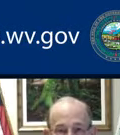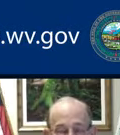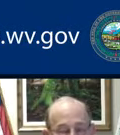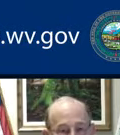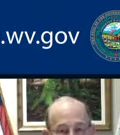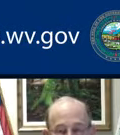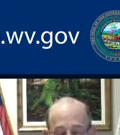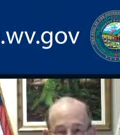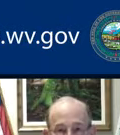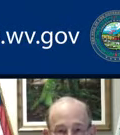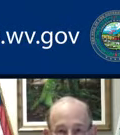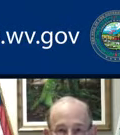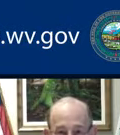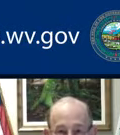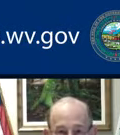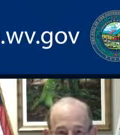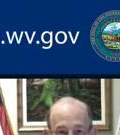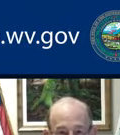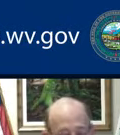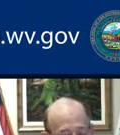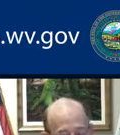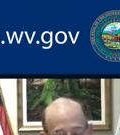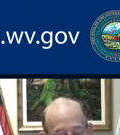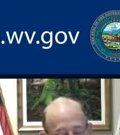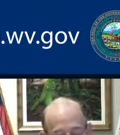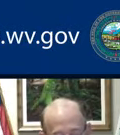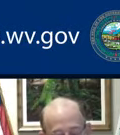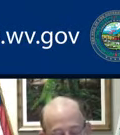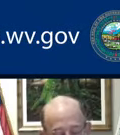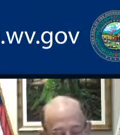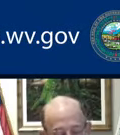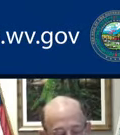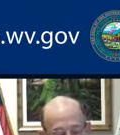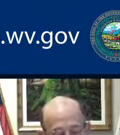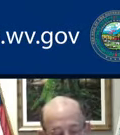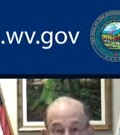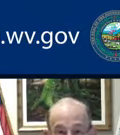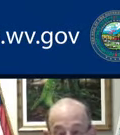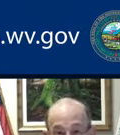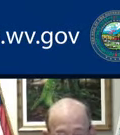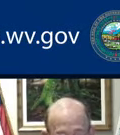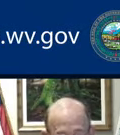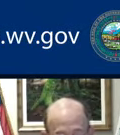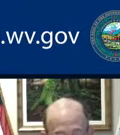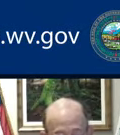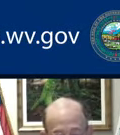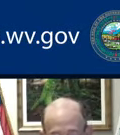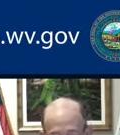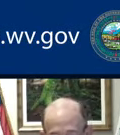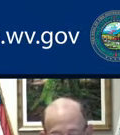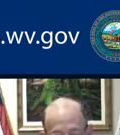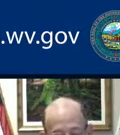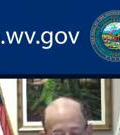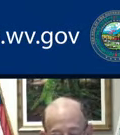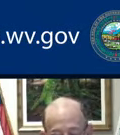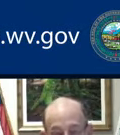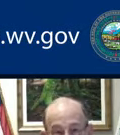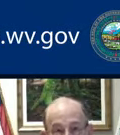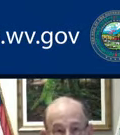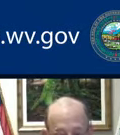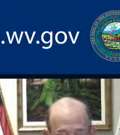we're on, that's a very, very small number. This vaccine protects you very efficiently. If you tap on